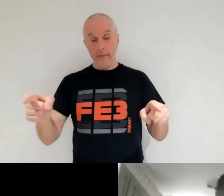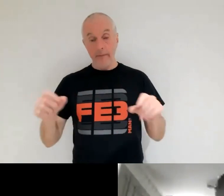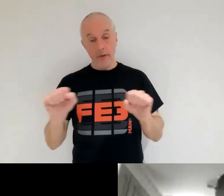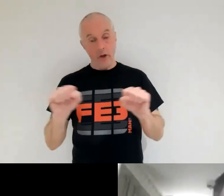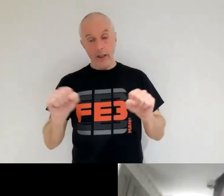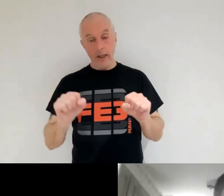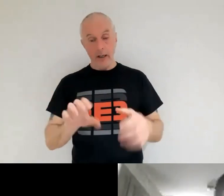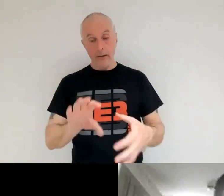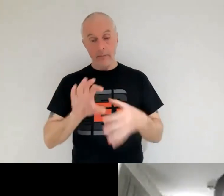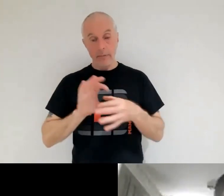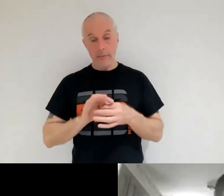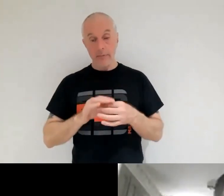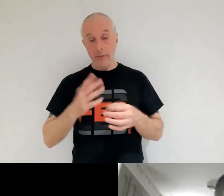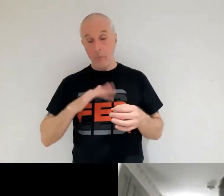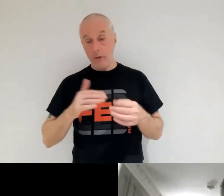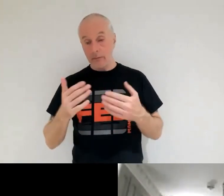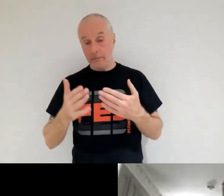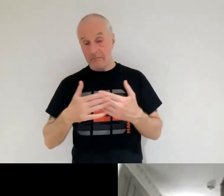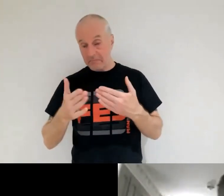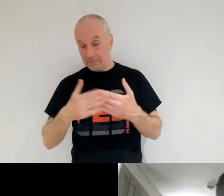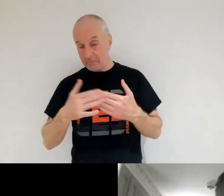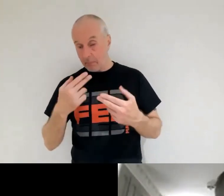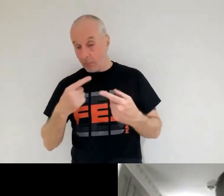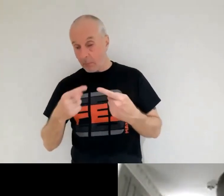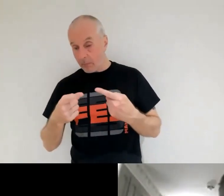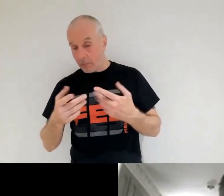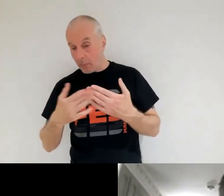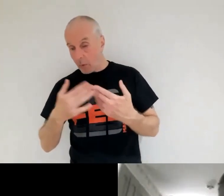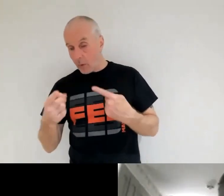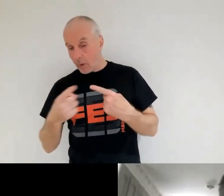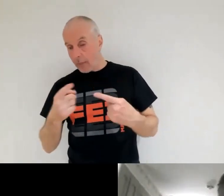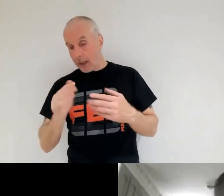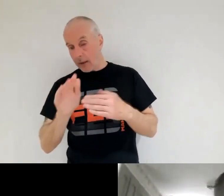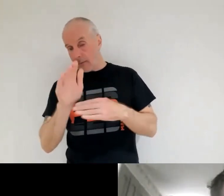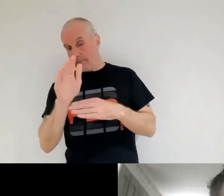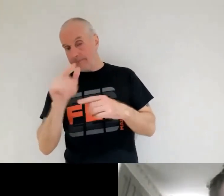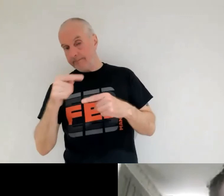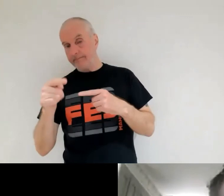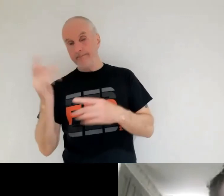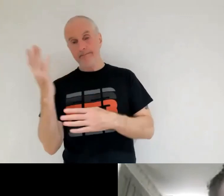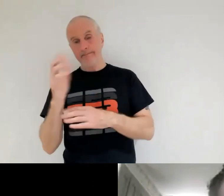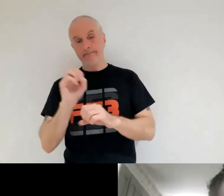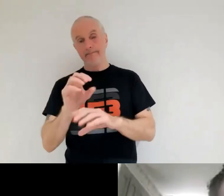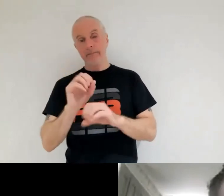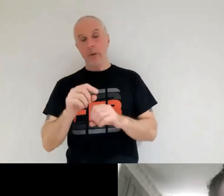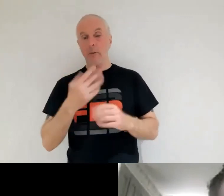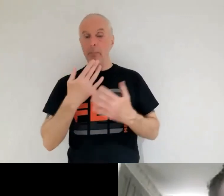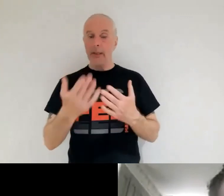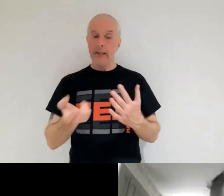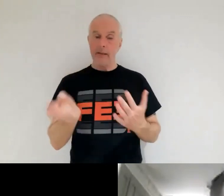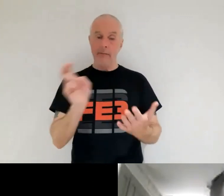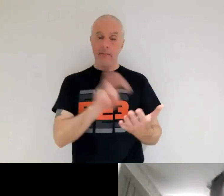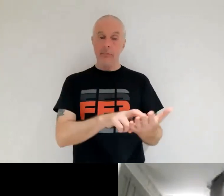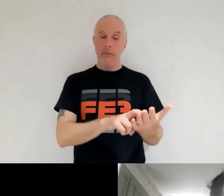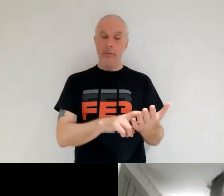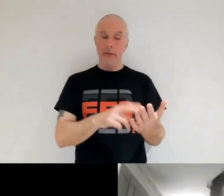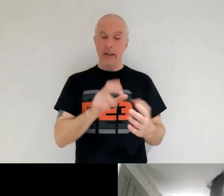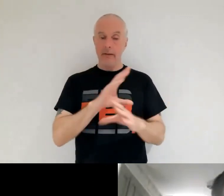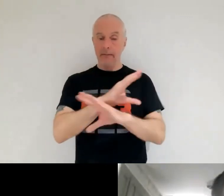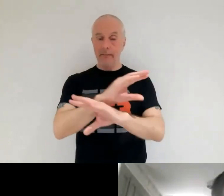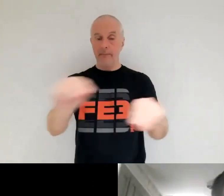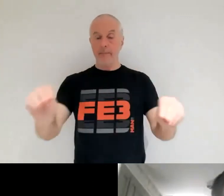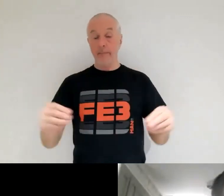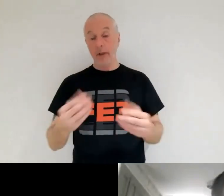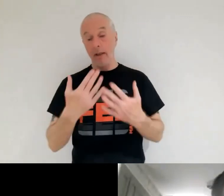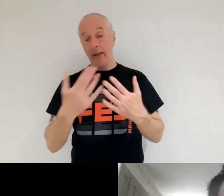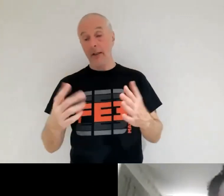to find out more about our future lectures and talks, please do sign up and you'll be the first to hear about it. So thank you once